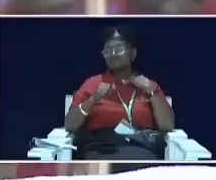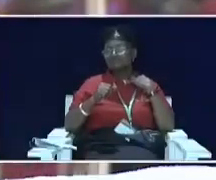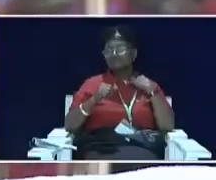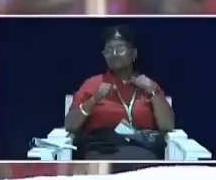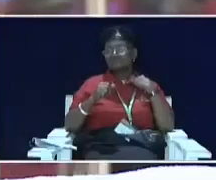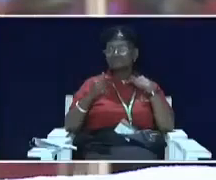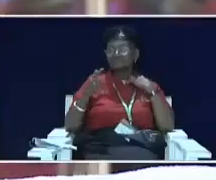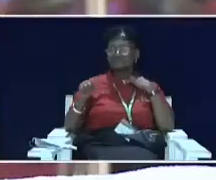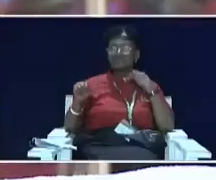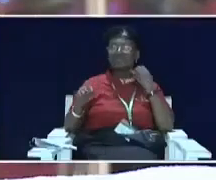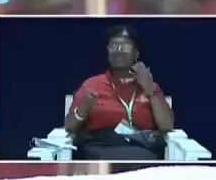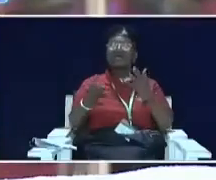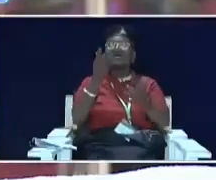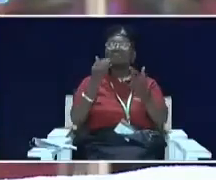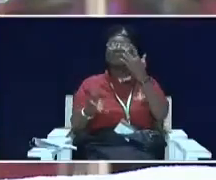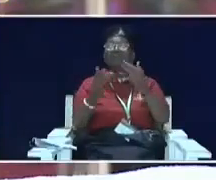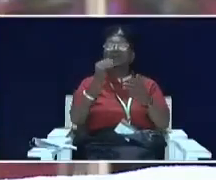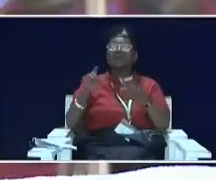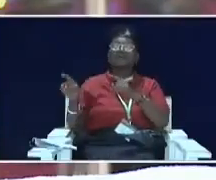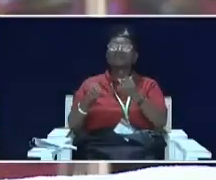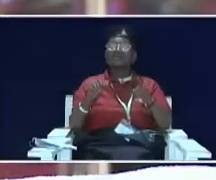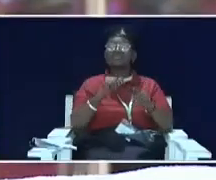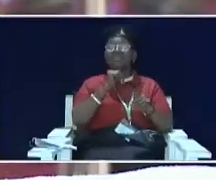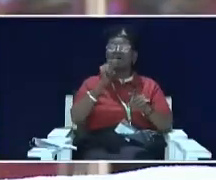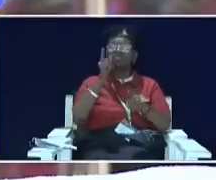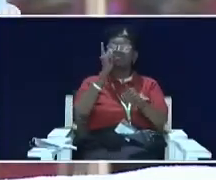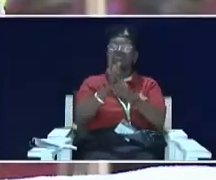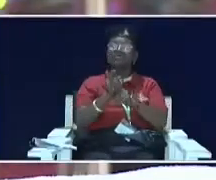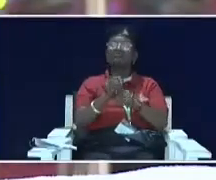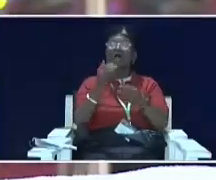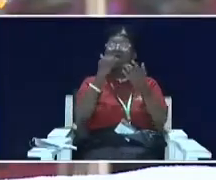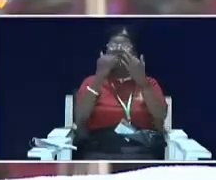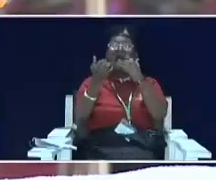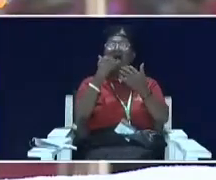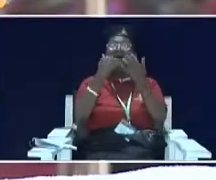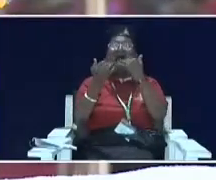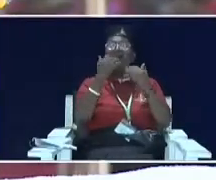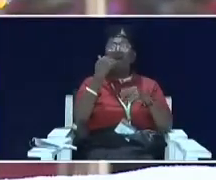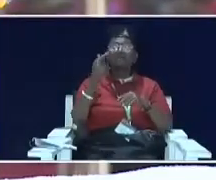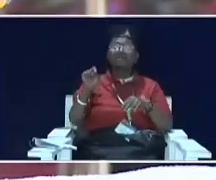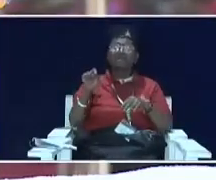The fire did not just consume the offering, it